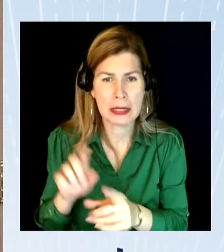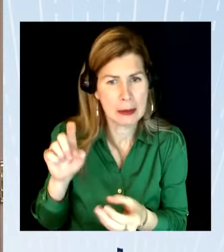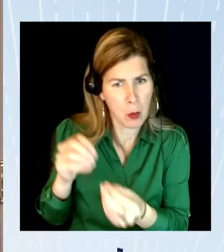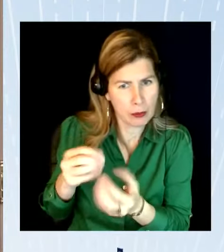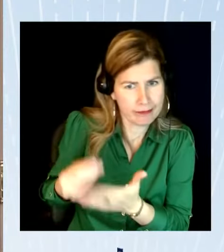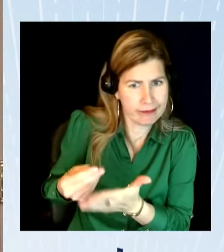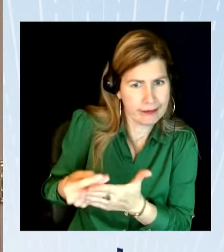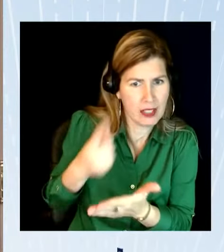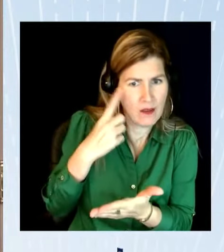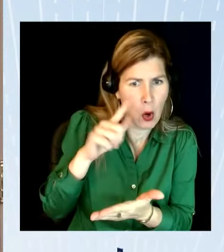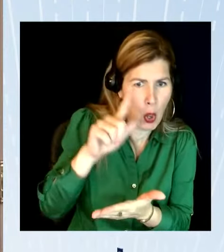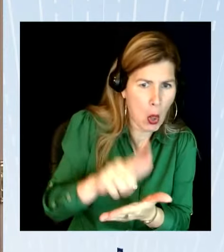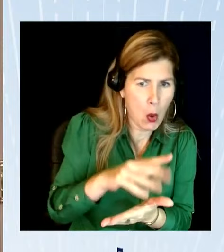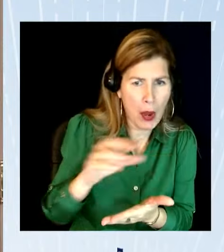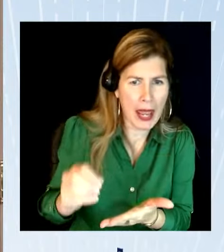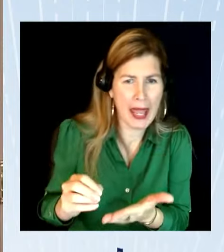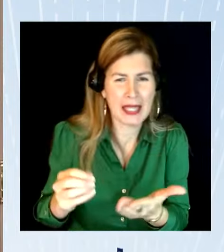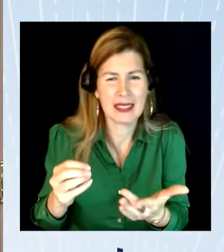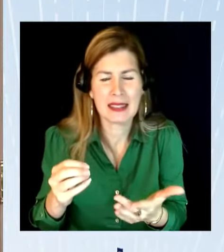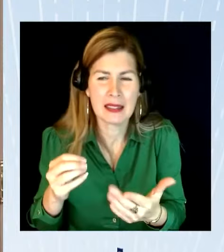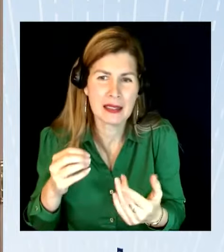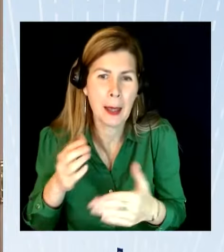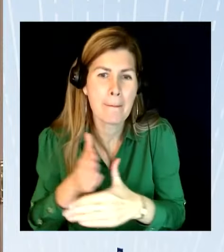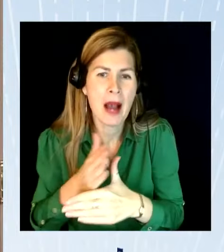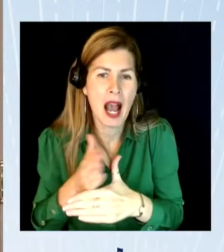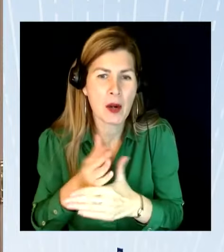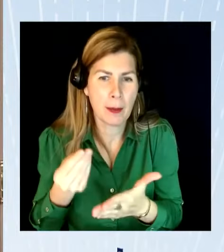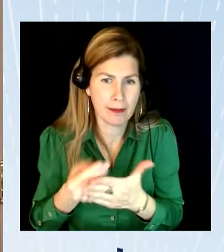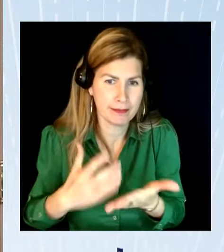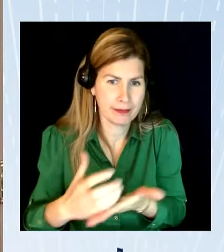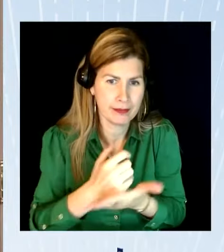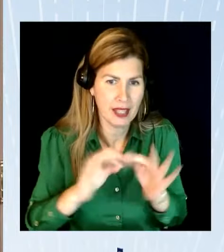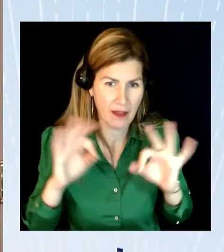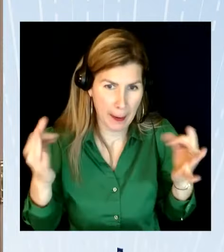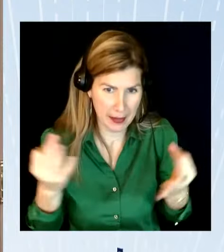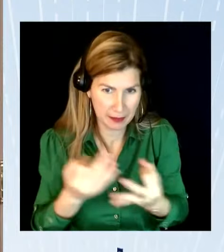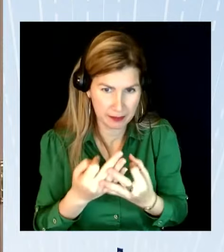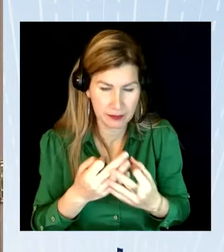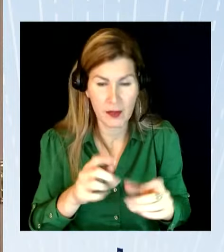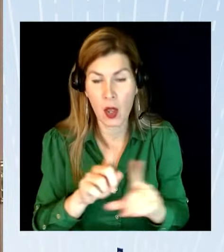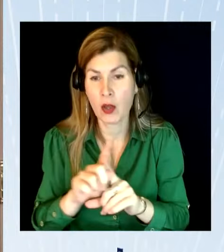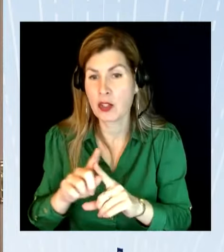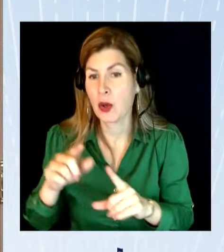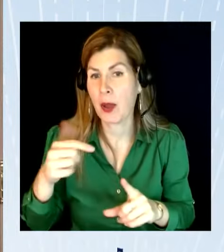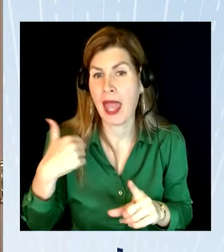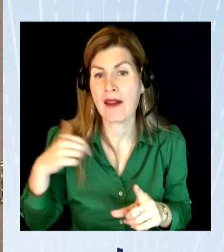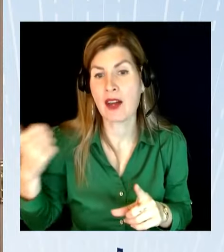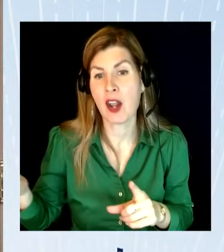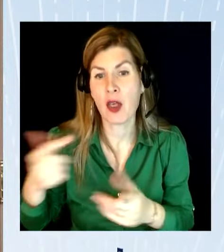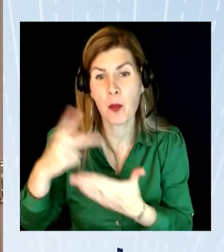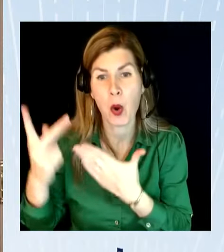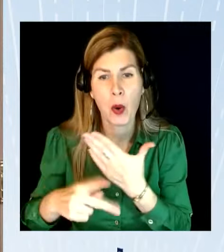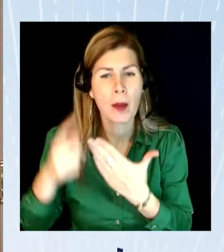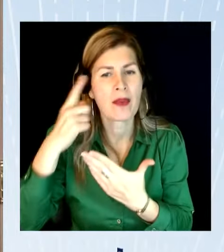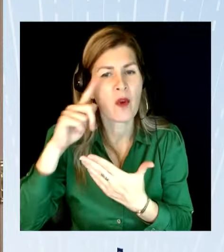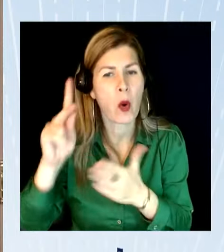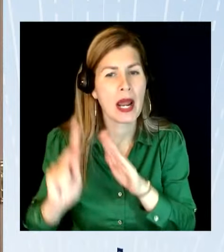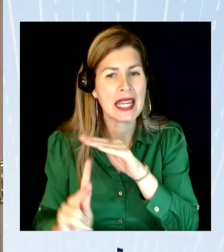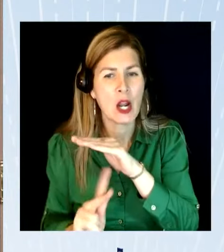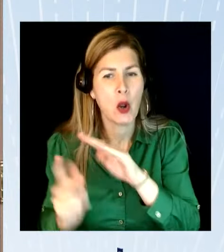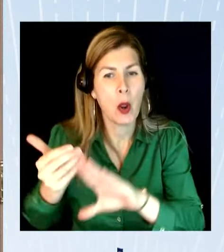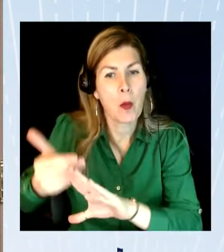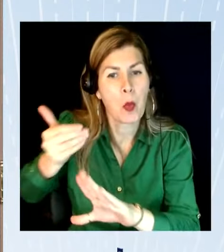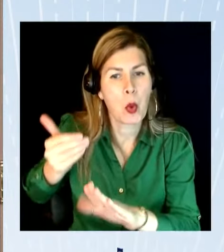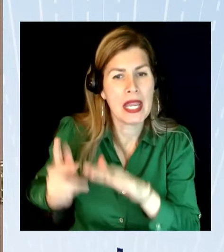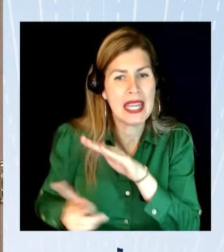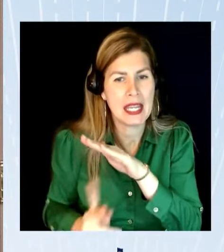and moderate income families. And we recently announced a plan, Gateway to Pre-K, to achieve universal pre-K for four-year-olds